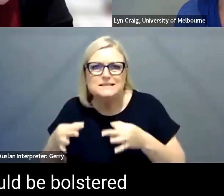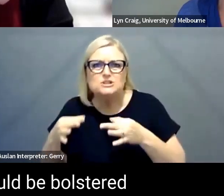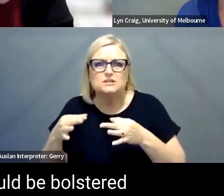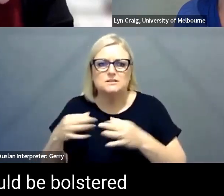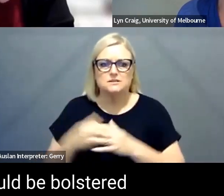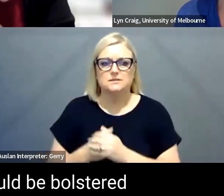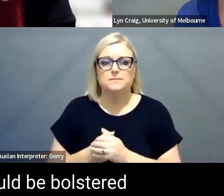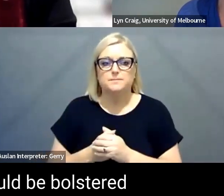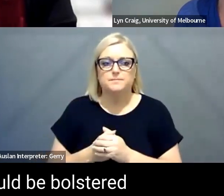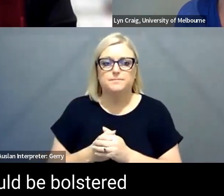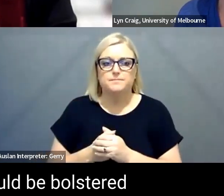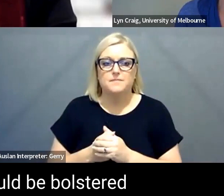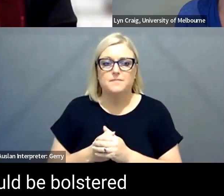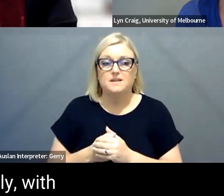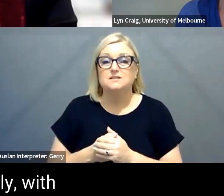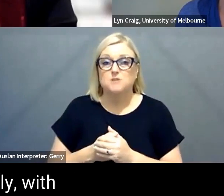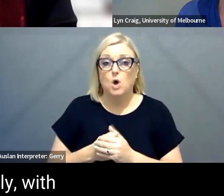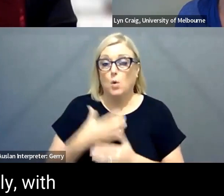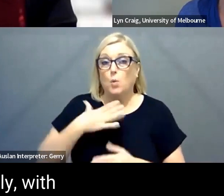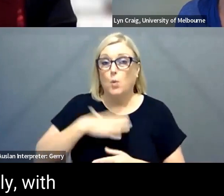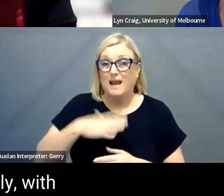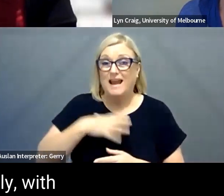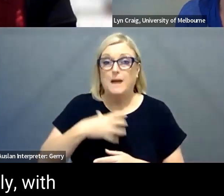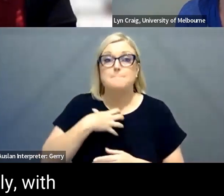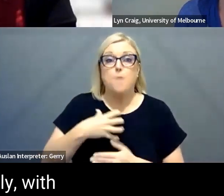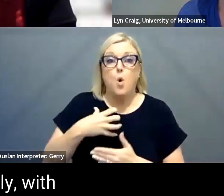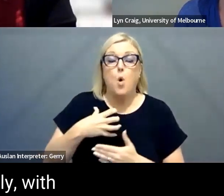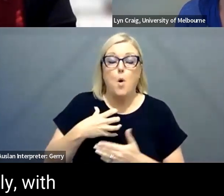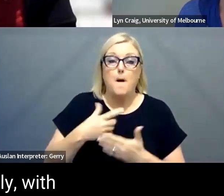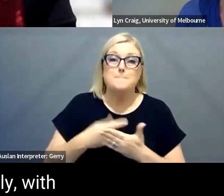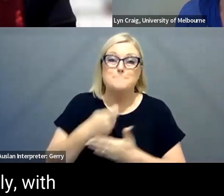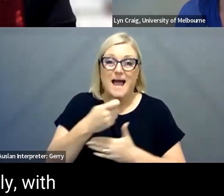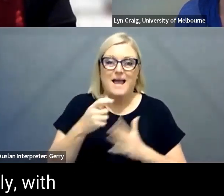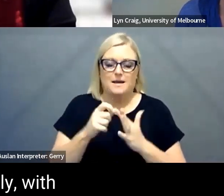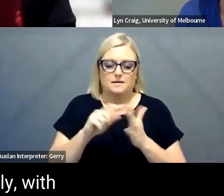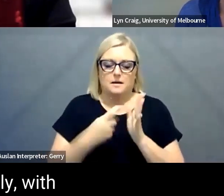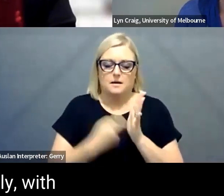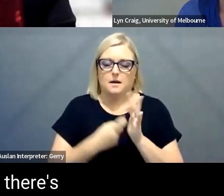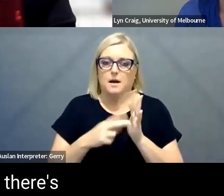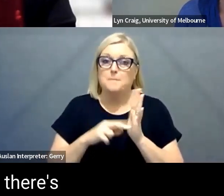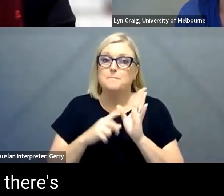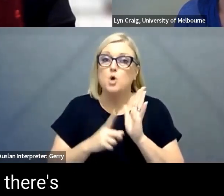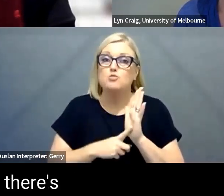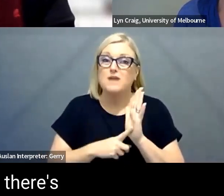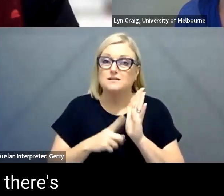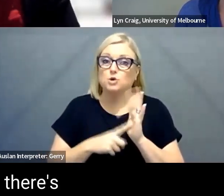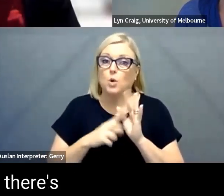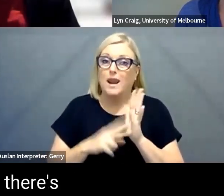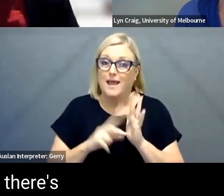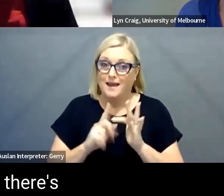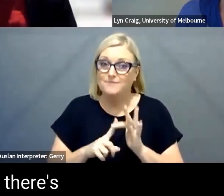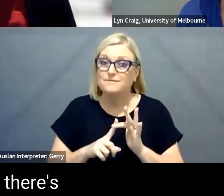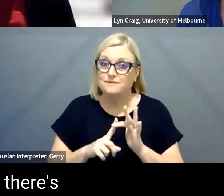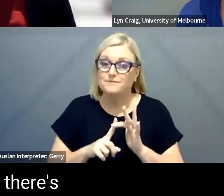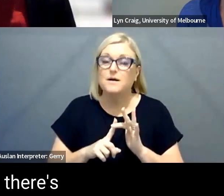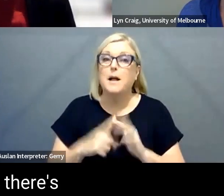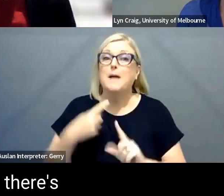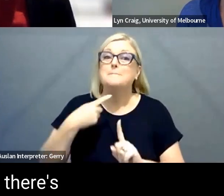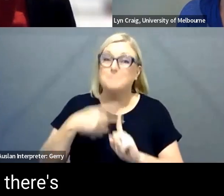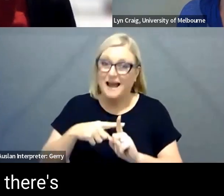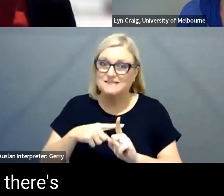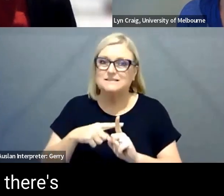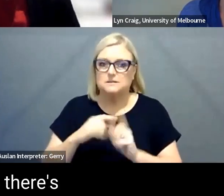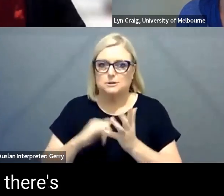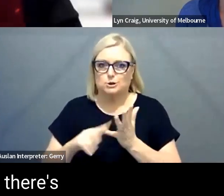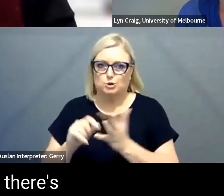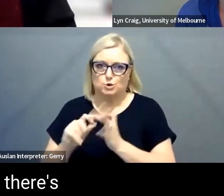more paid parental leave, obviously, with super contributions on that, but also there's